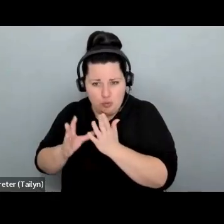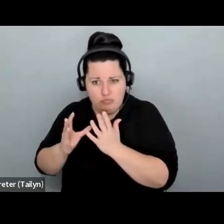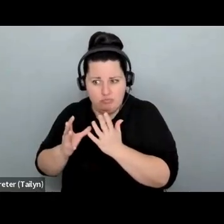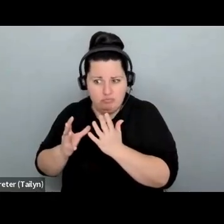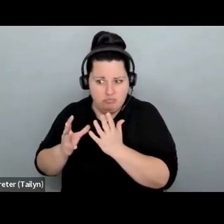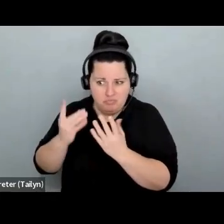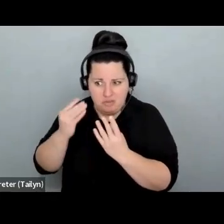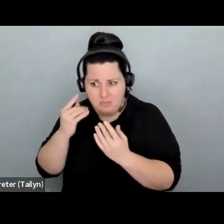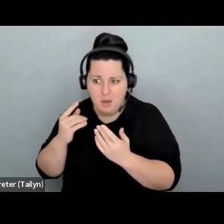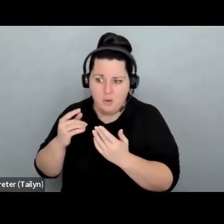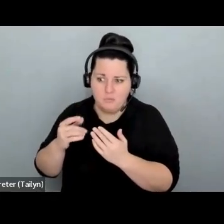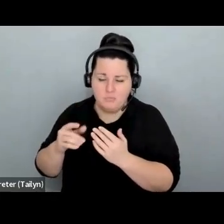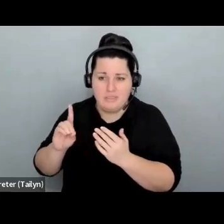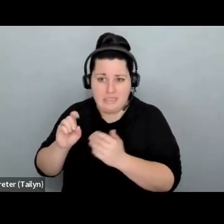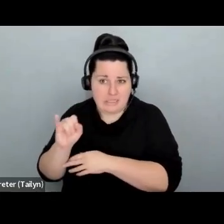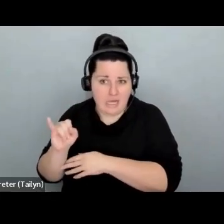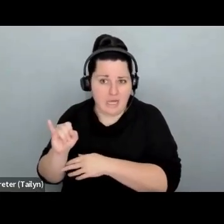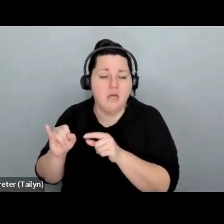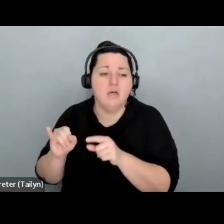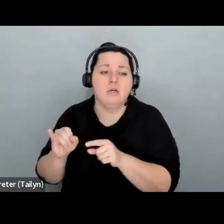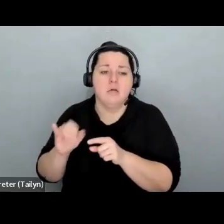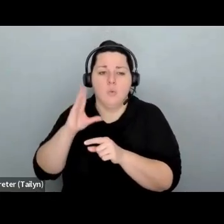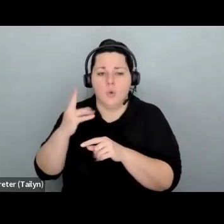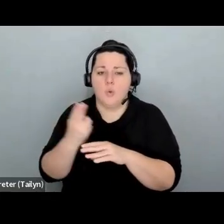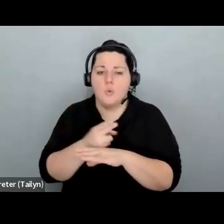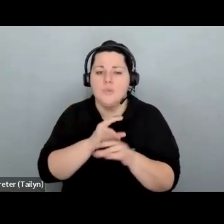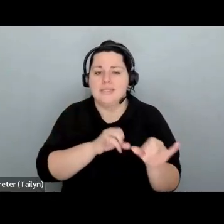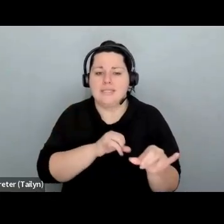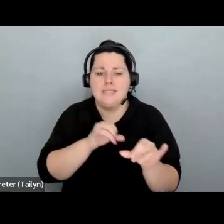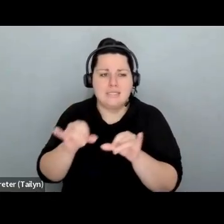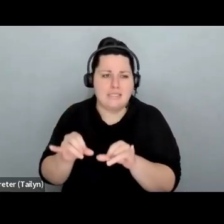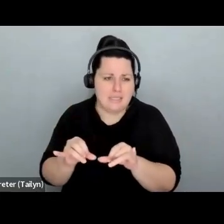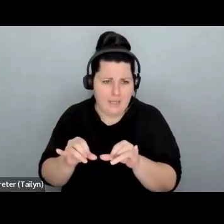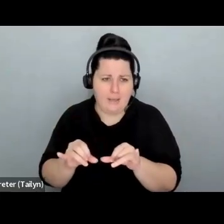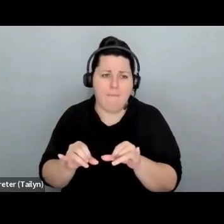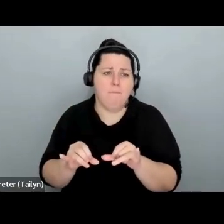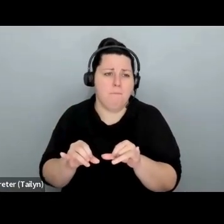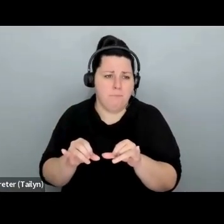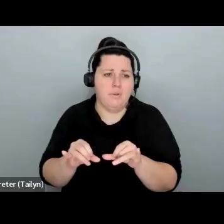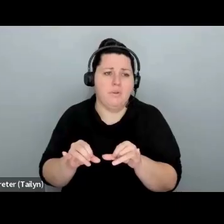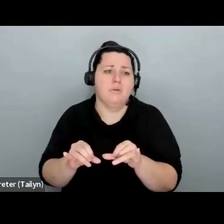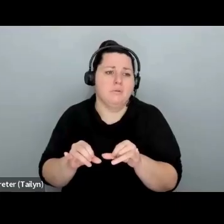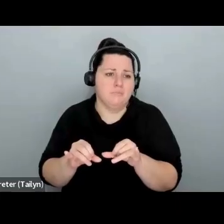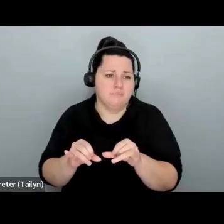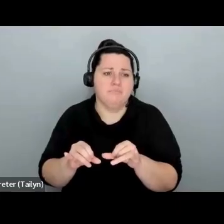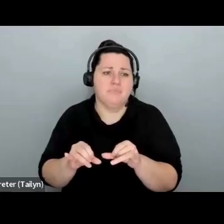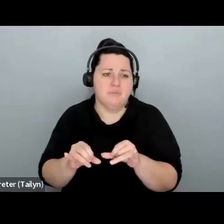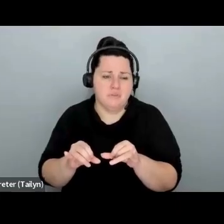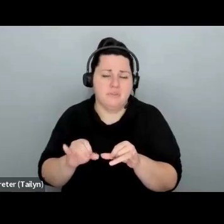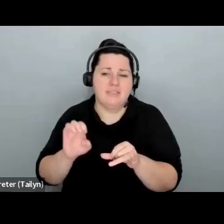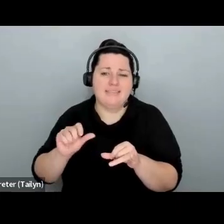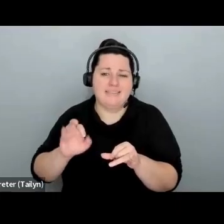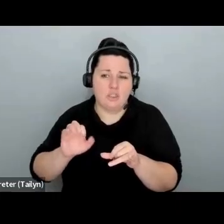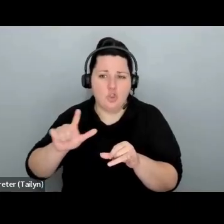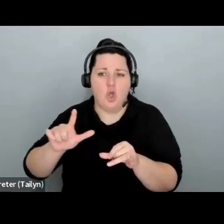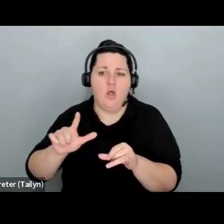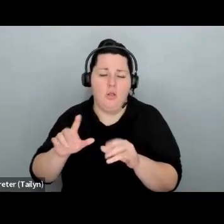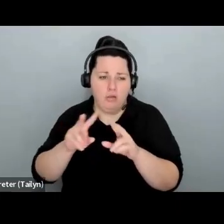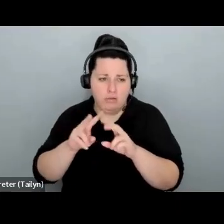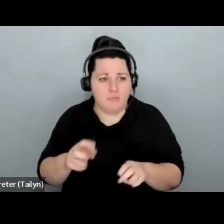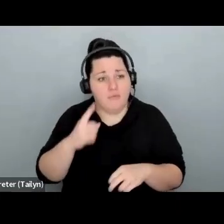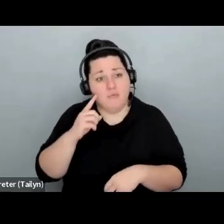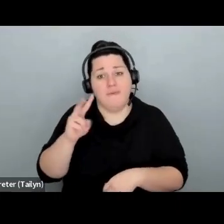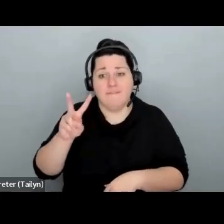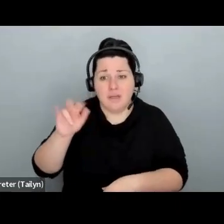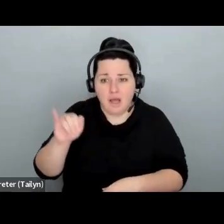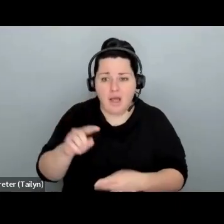sensory eligibility, we're going to use those same essential assessments for each of those categories, right? So for visual